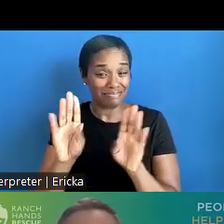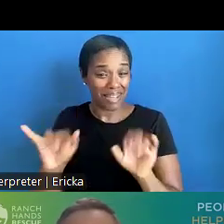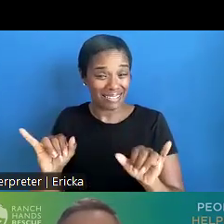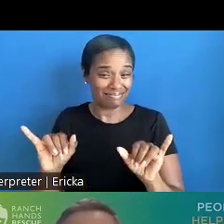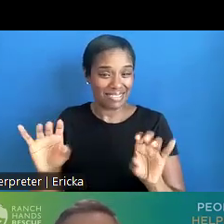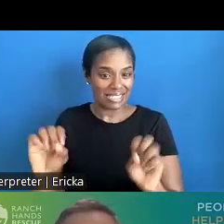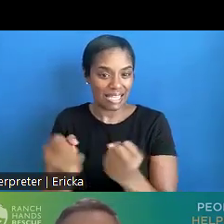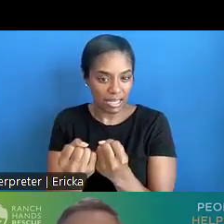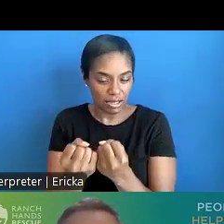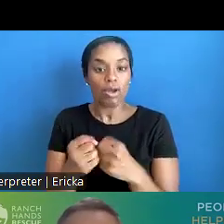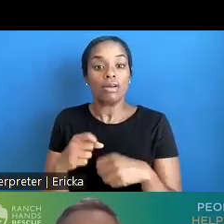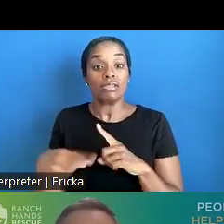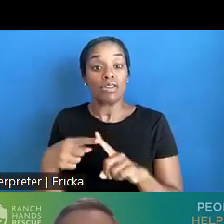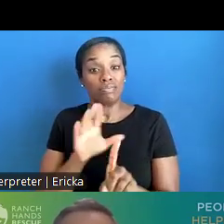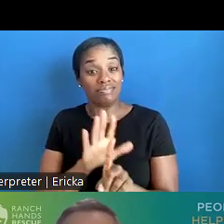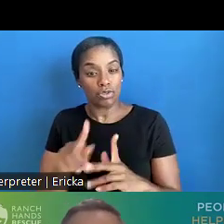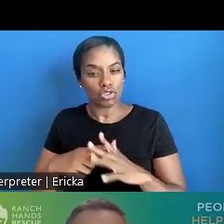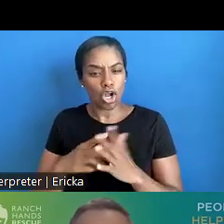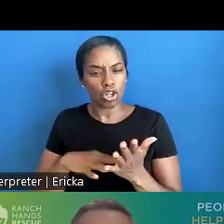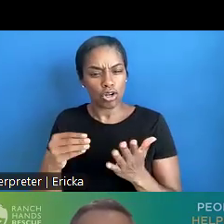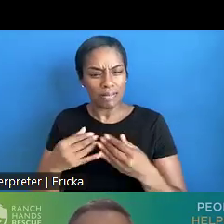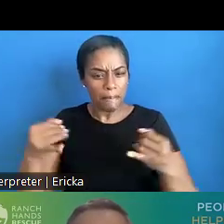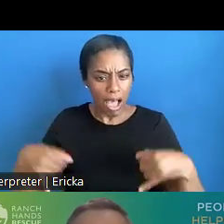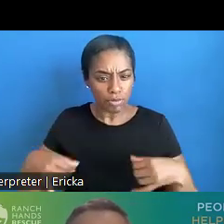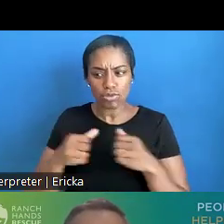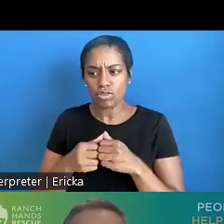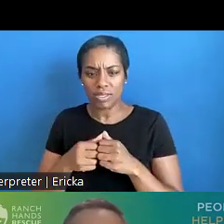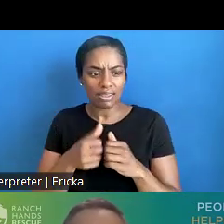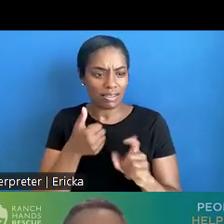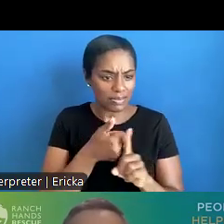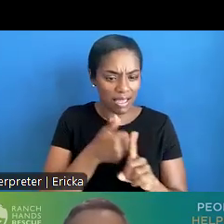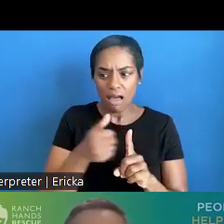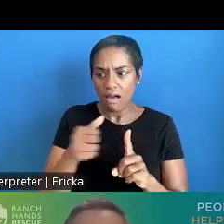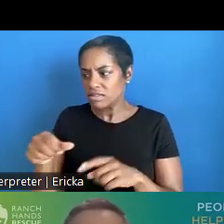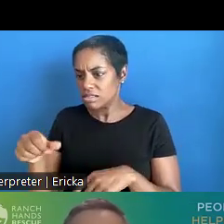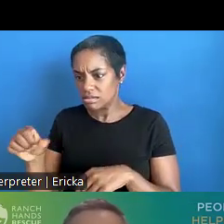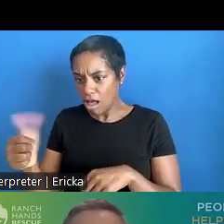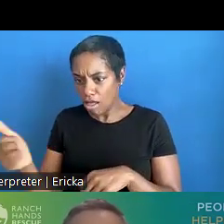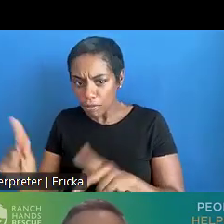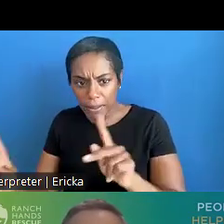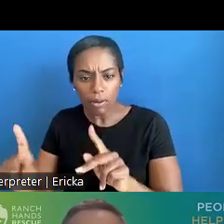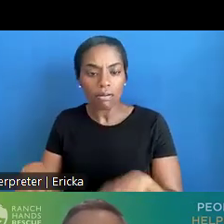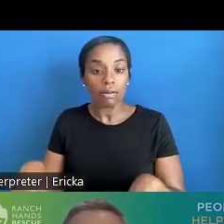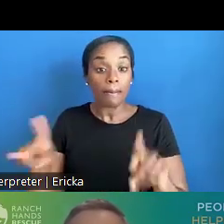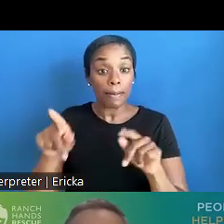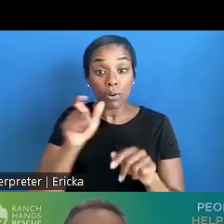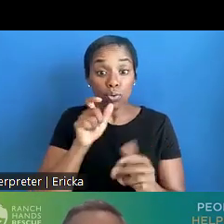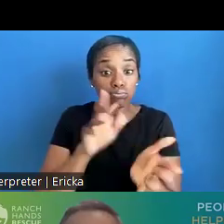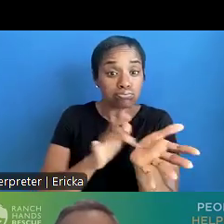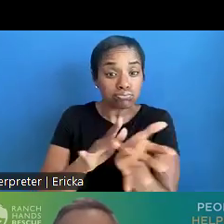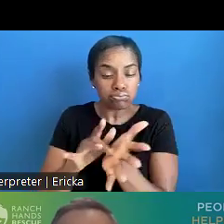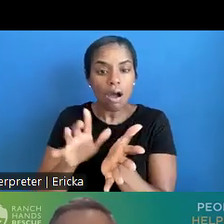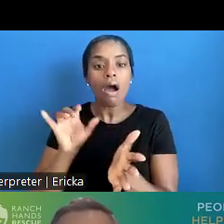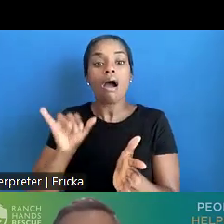those boundaries are between themselves and others and exploiters, that's when they start to understand, oh, that's